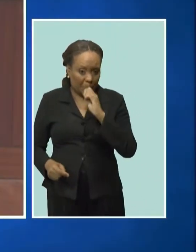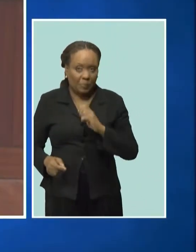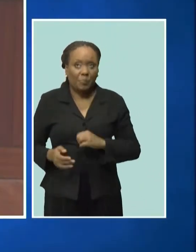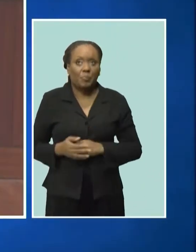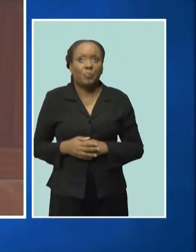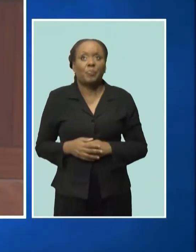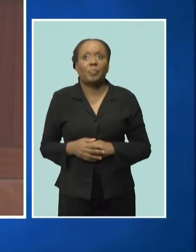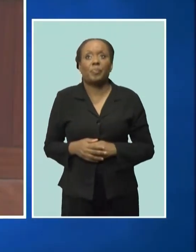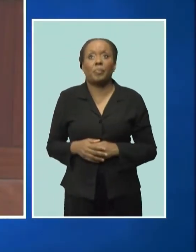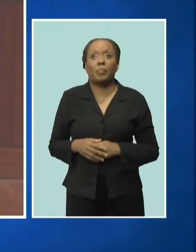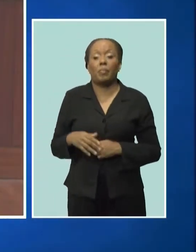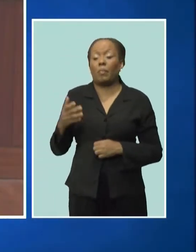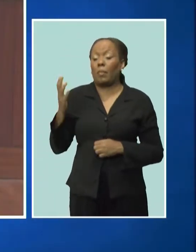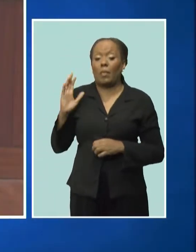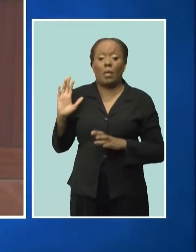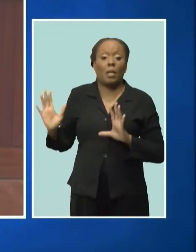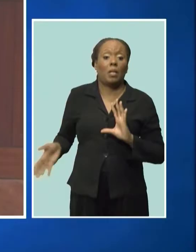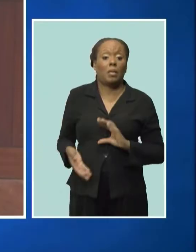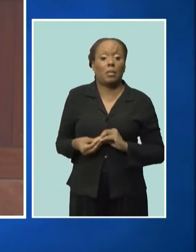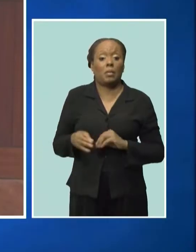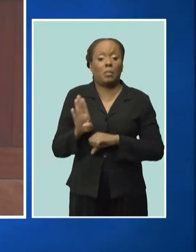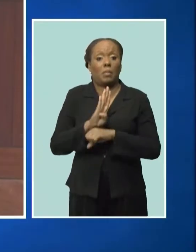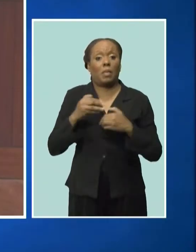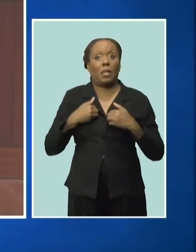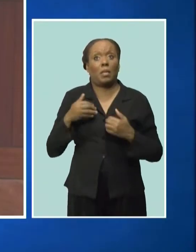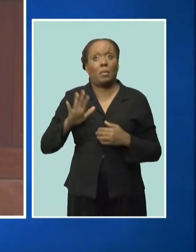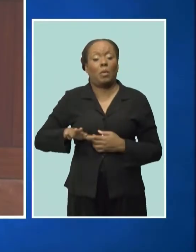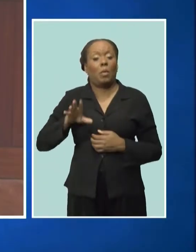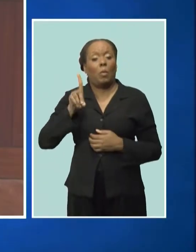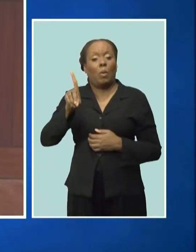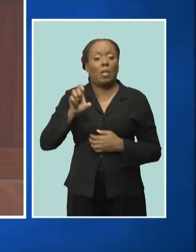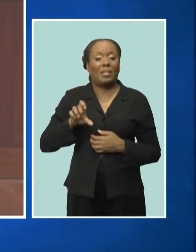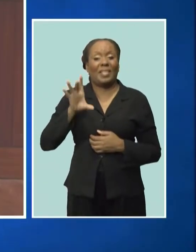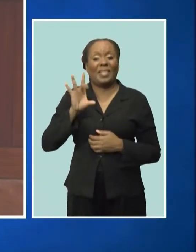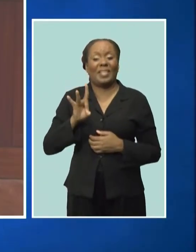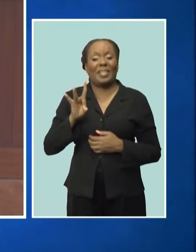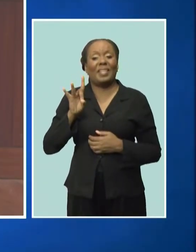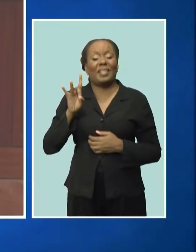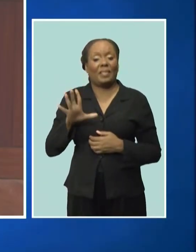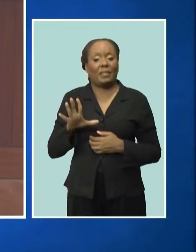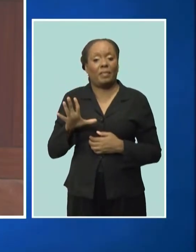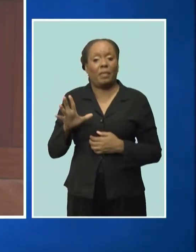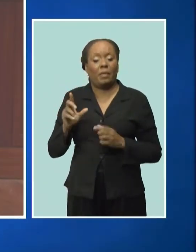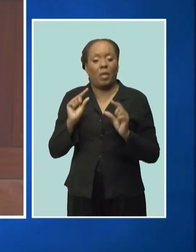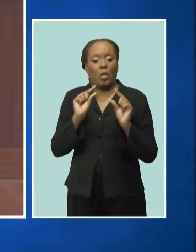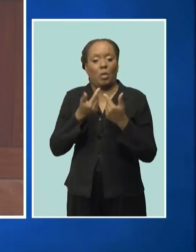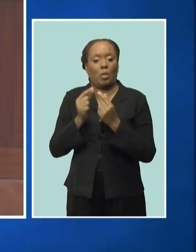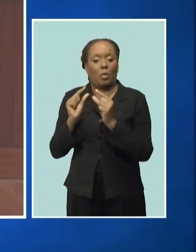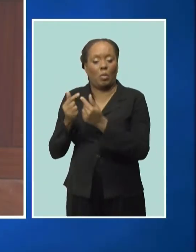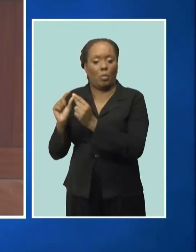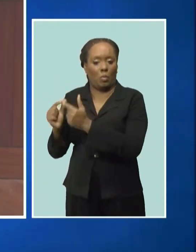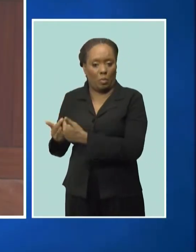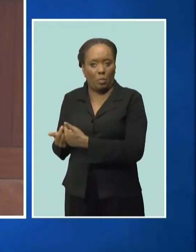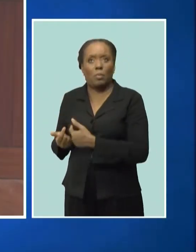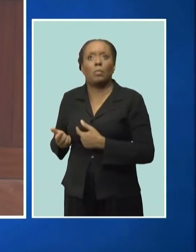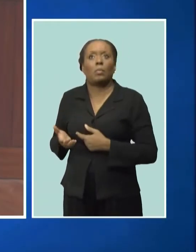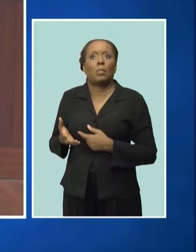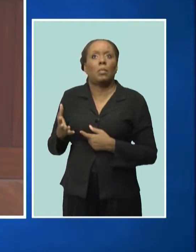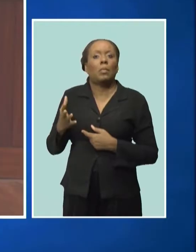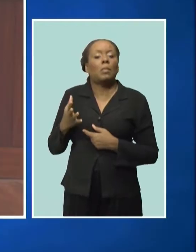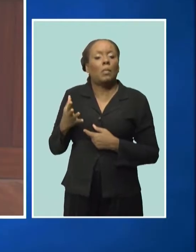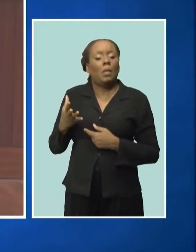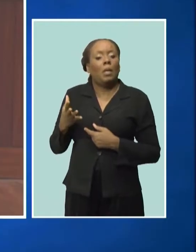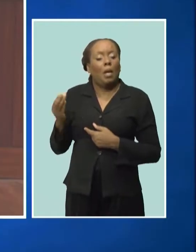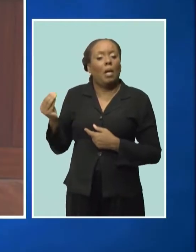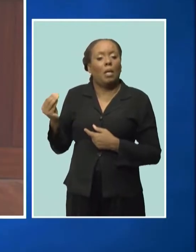of approximately 185 M&E groups with subsidiaries located in a range of